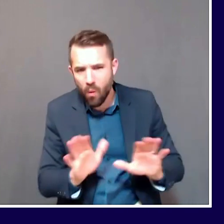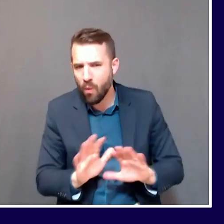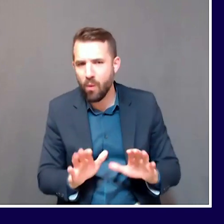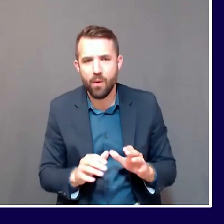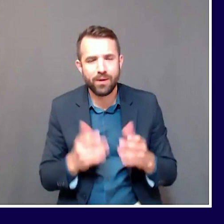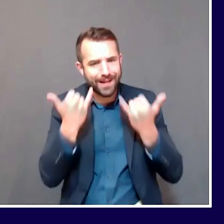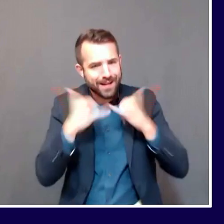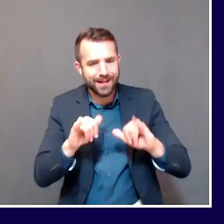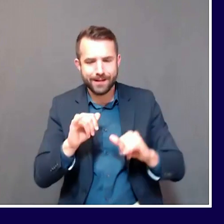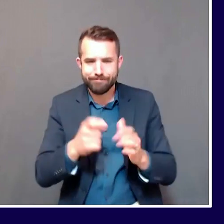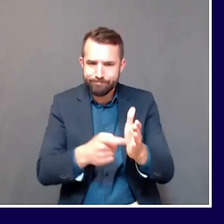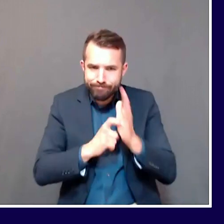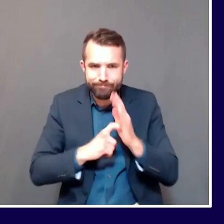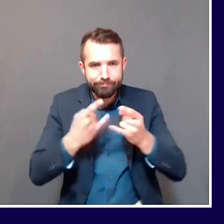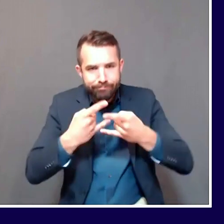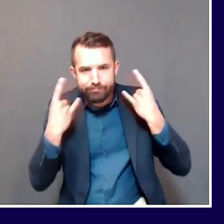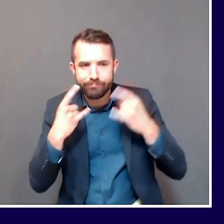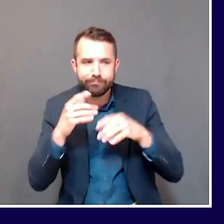the way you go about your day.